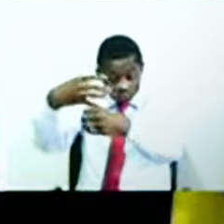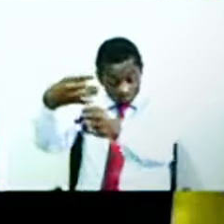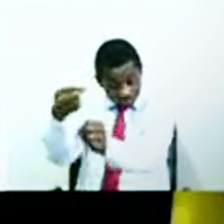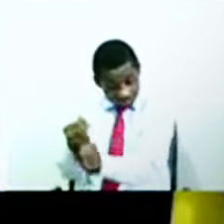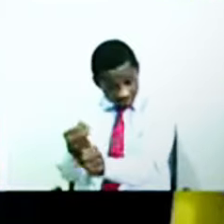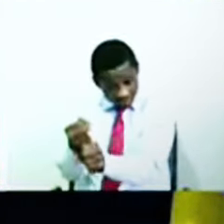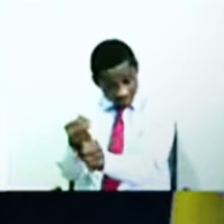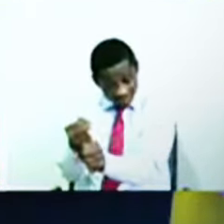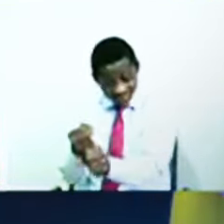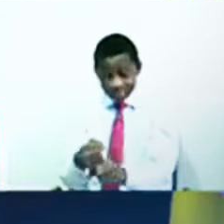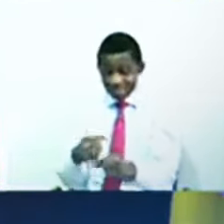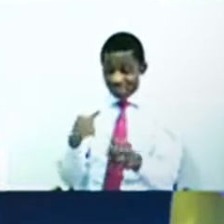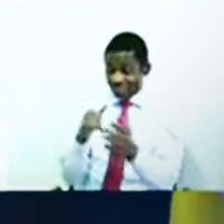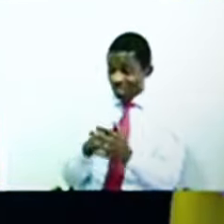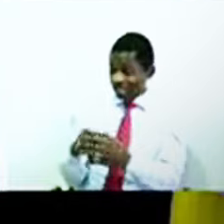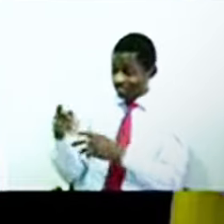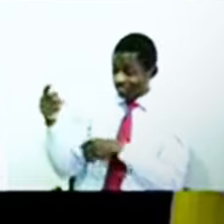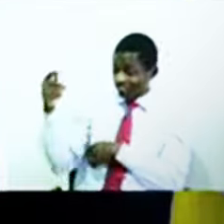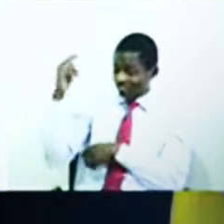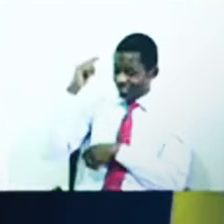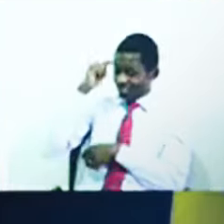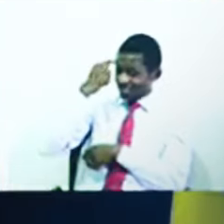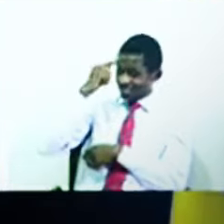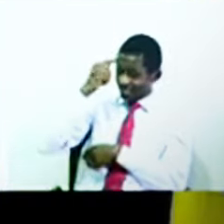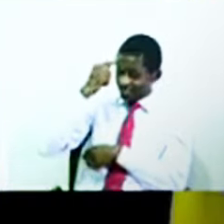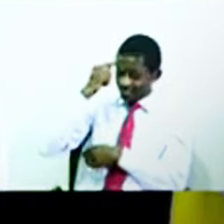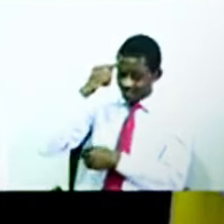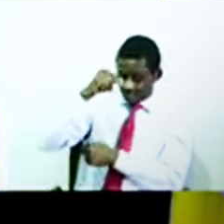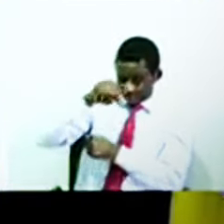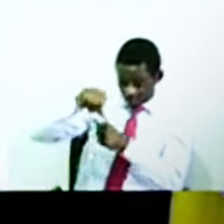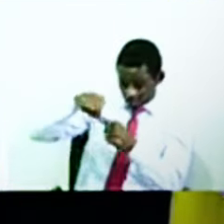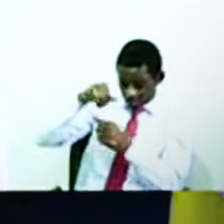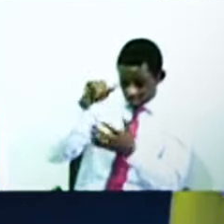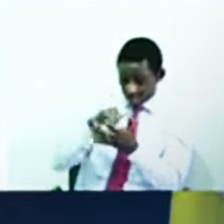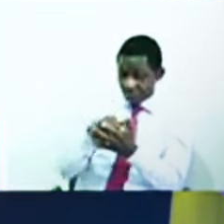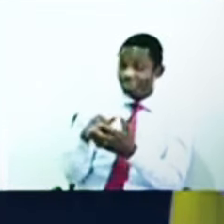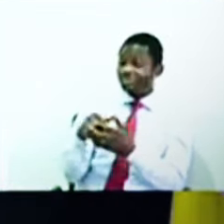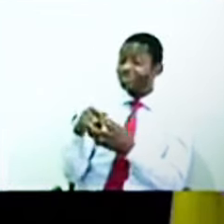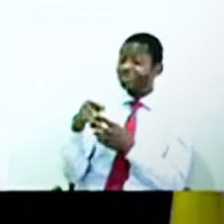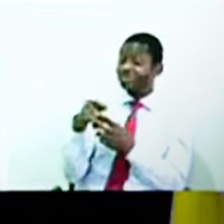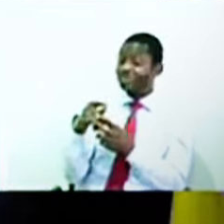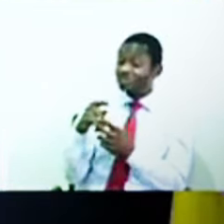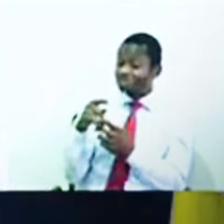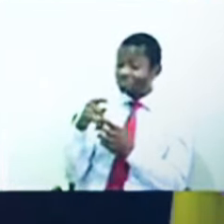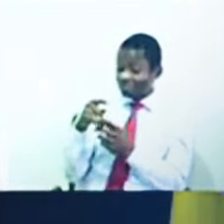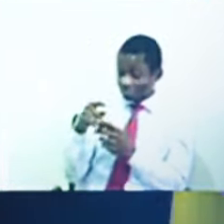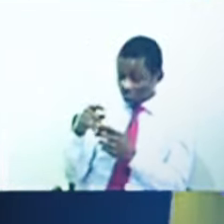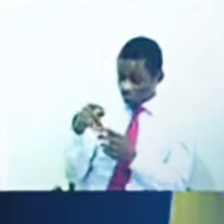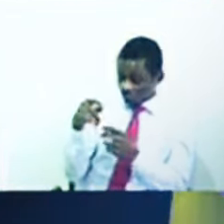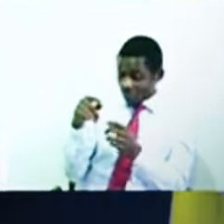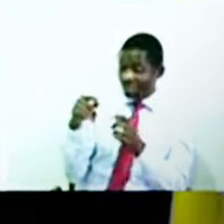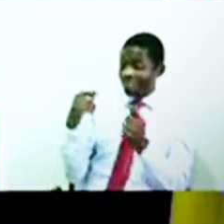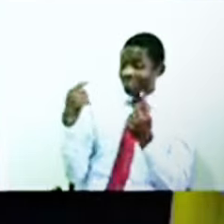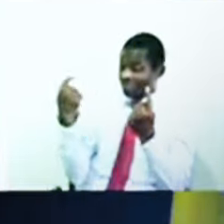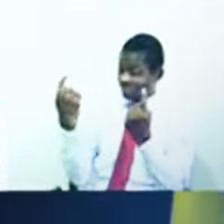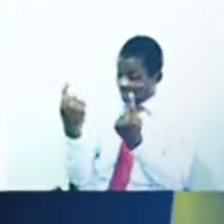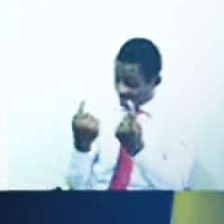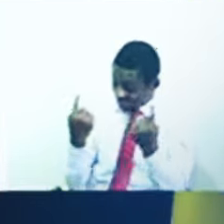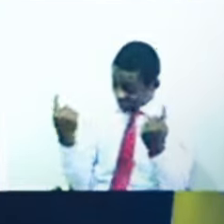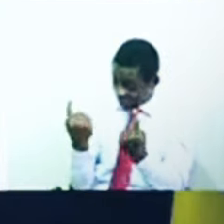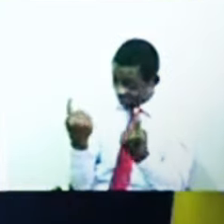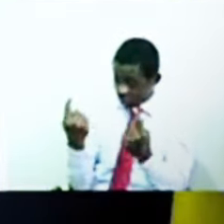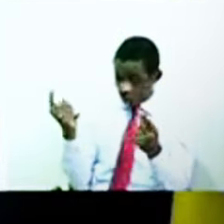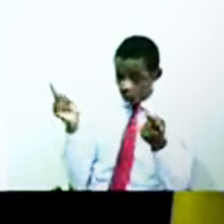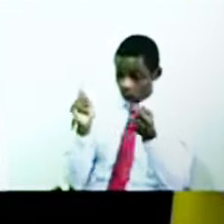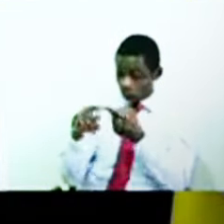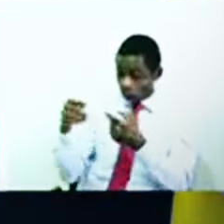by drawing our minds on the fact that now, yet she had been beginners, so say, sin to the new creation is a mistake. Say,